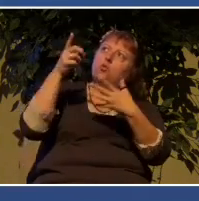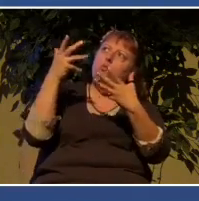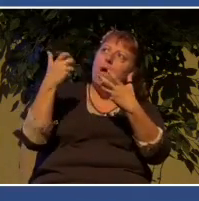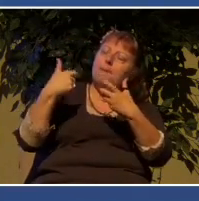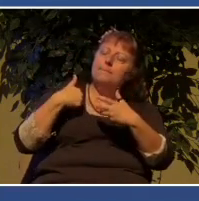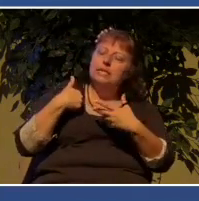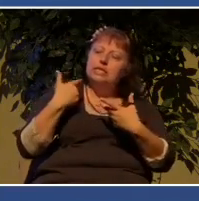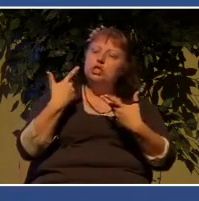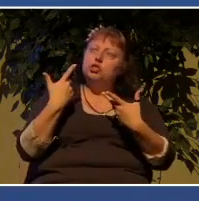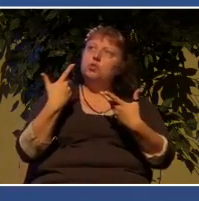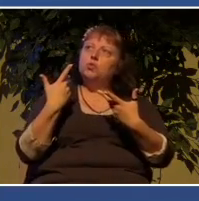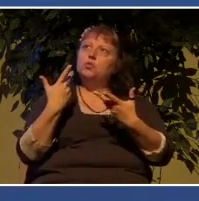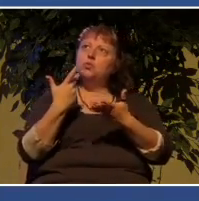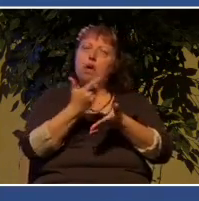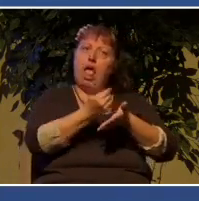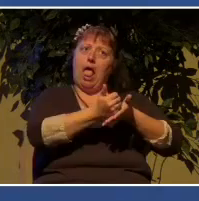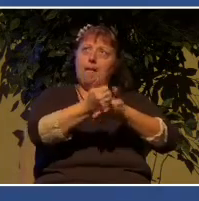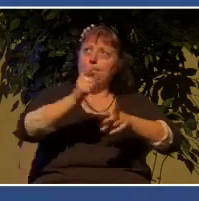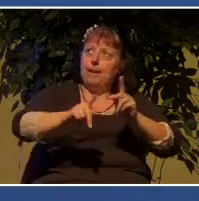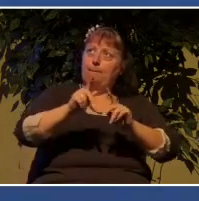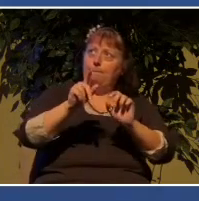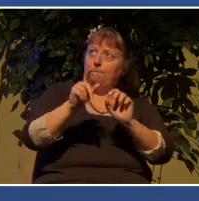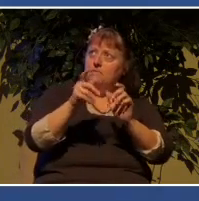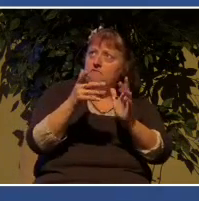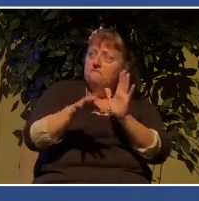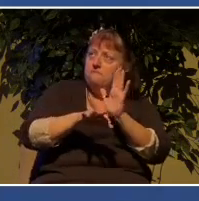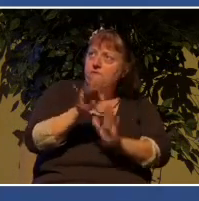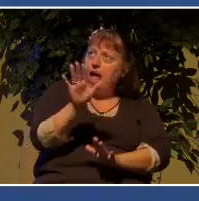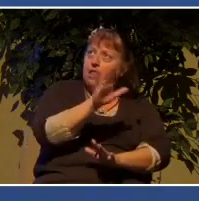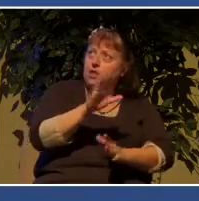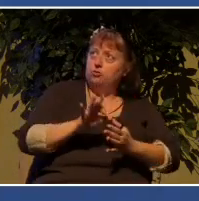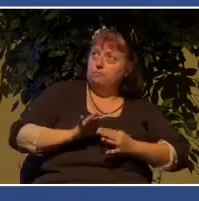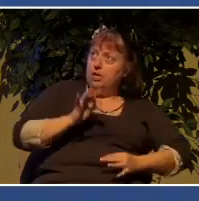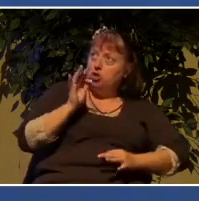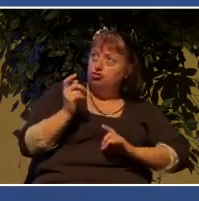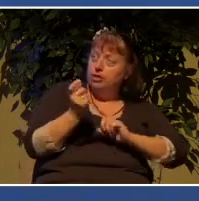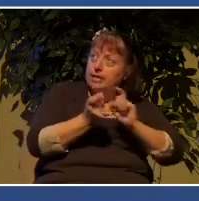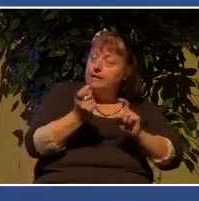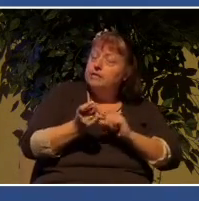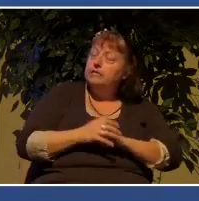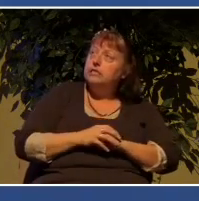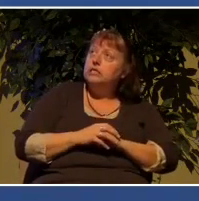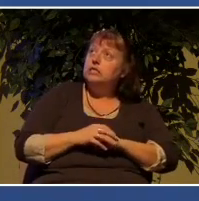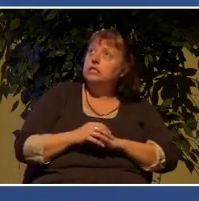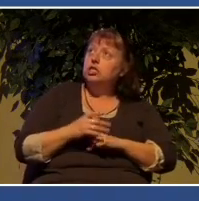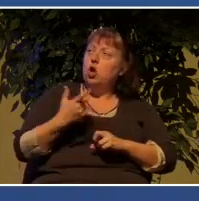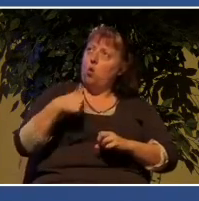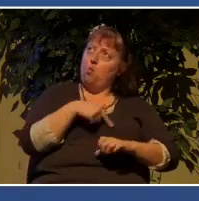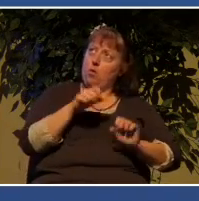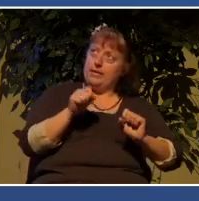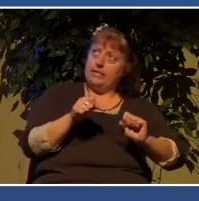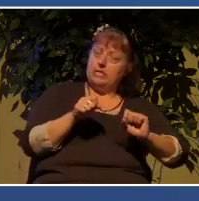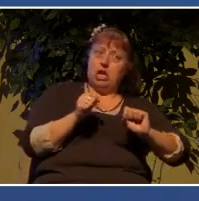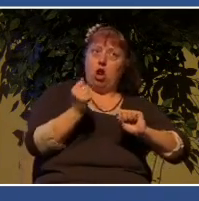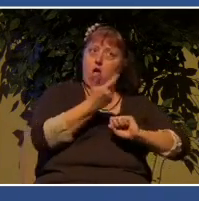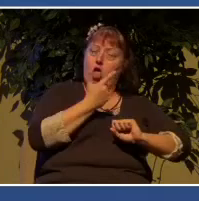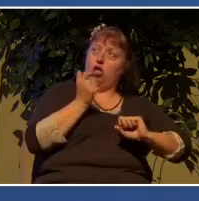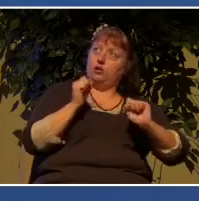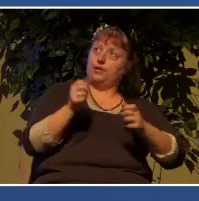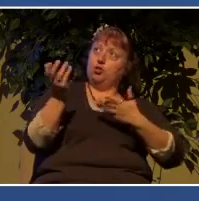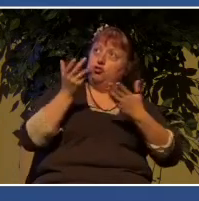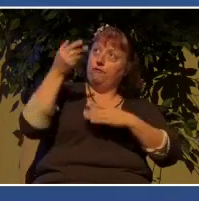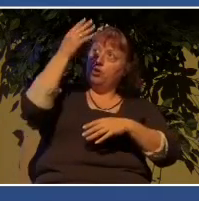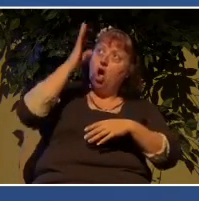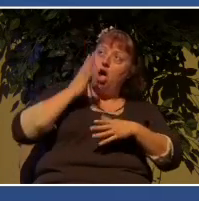command to earnestly desire spiritual gifts so that we could be of service to God and of service to each